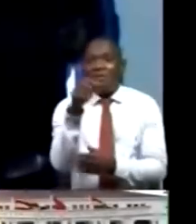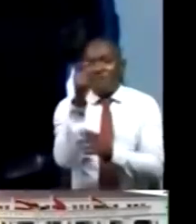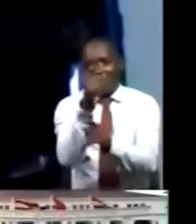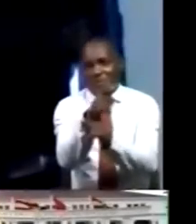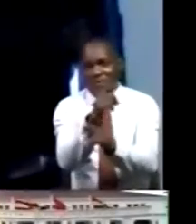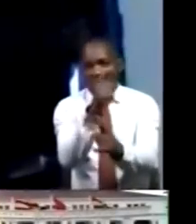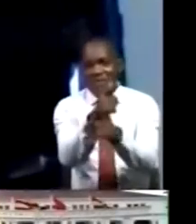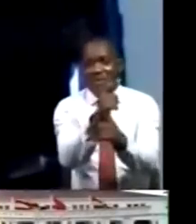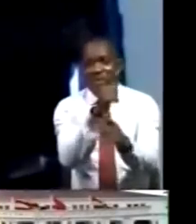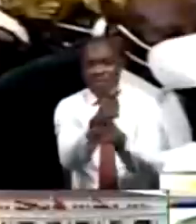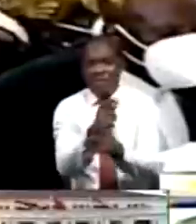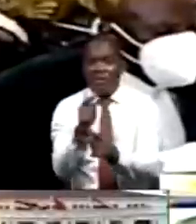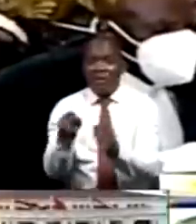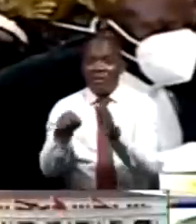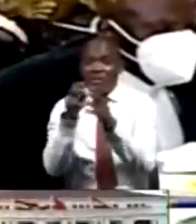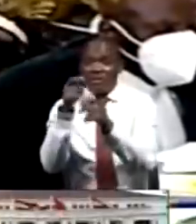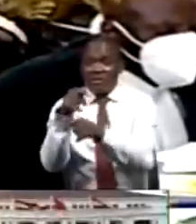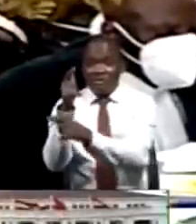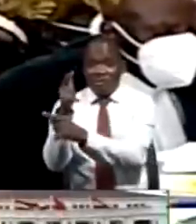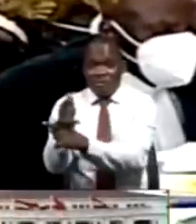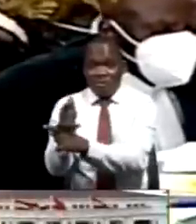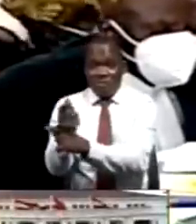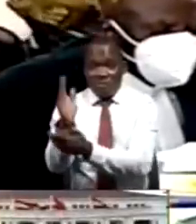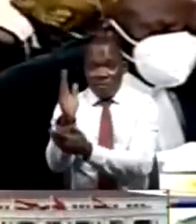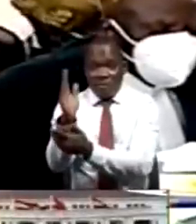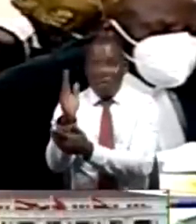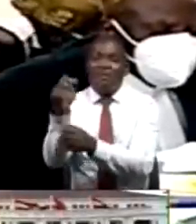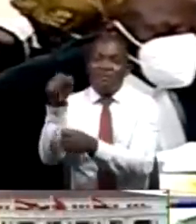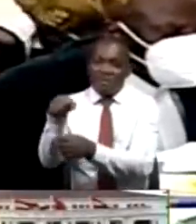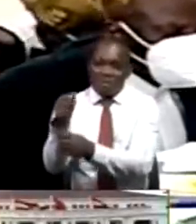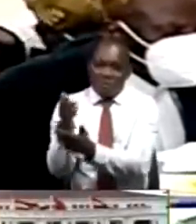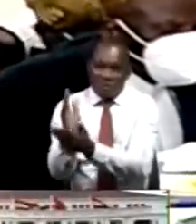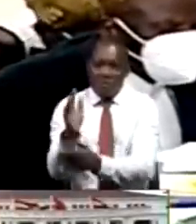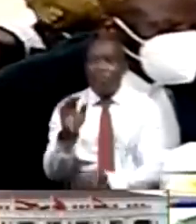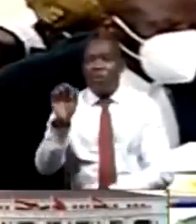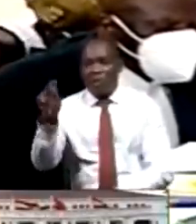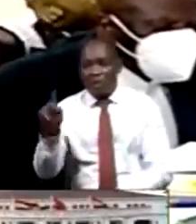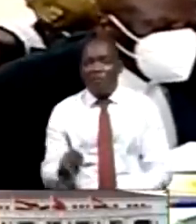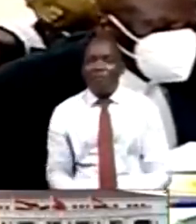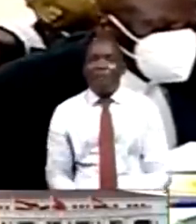that needed resolution in the strong room, not so. Correct. Now,